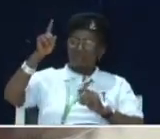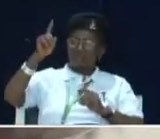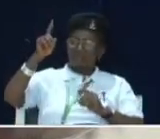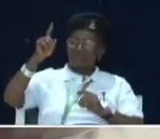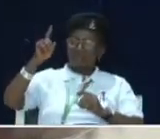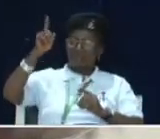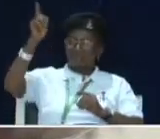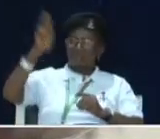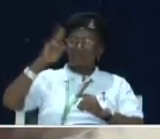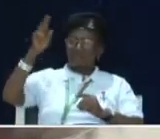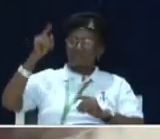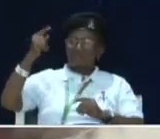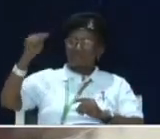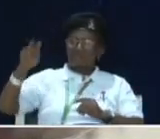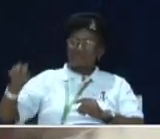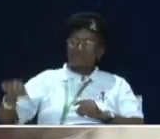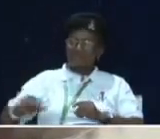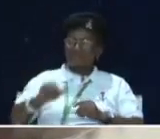You are the everlasting Father.